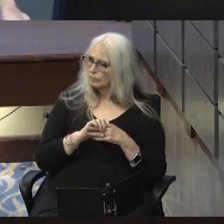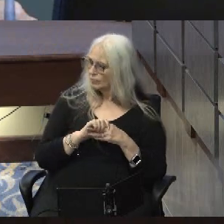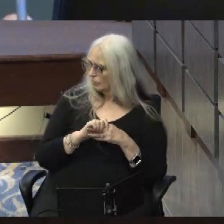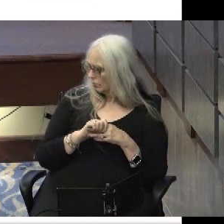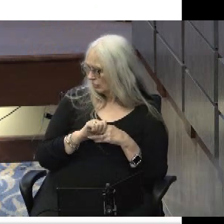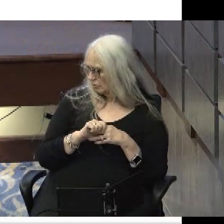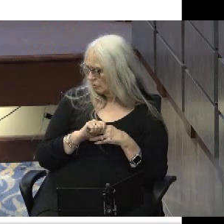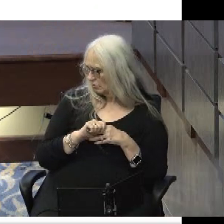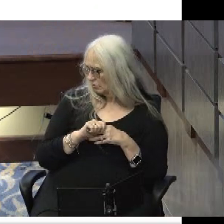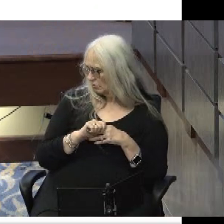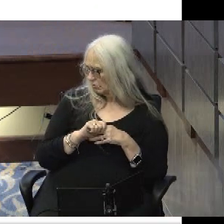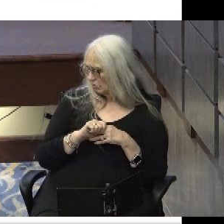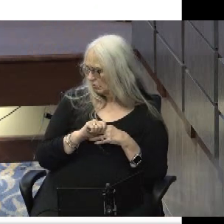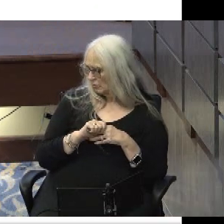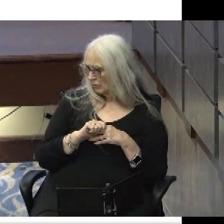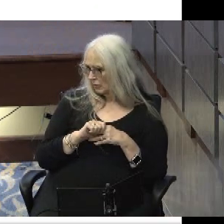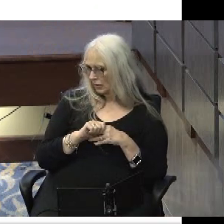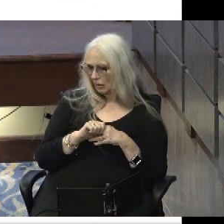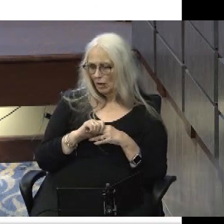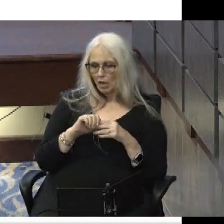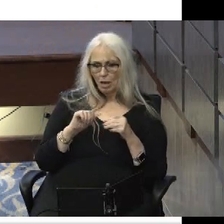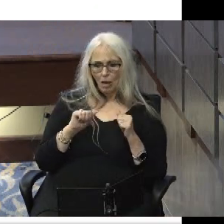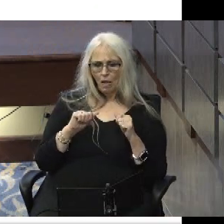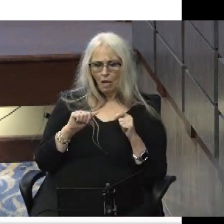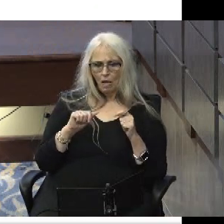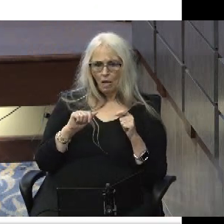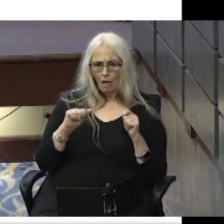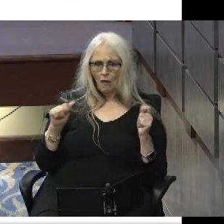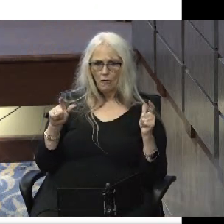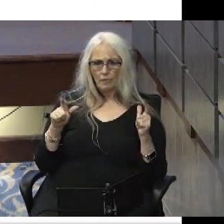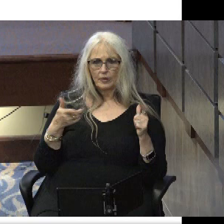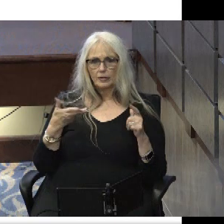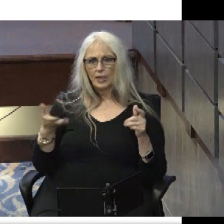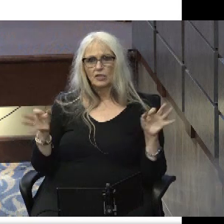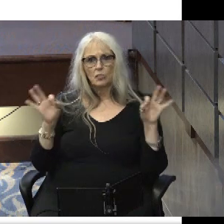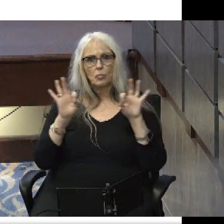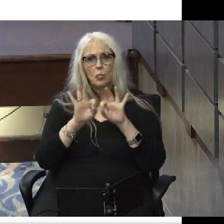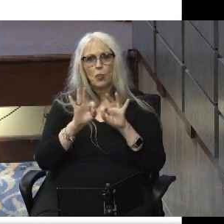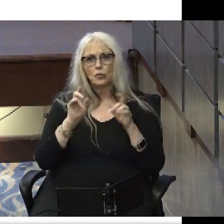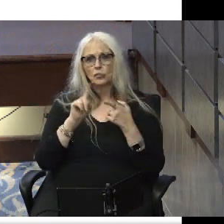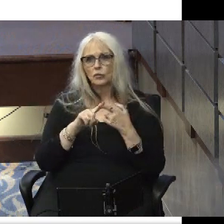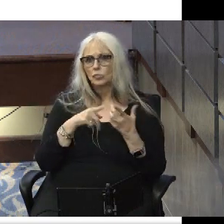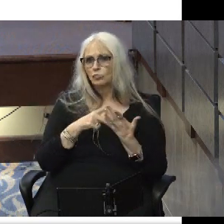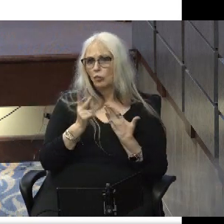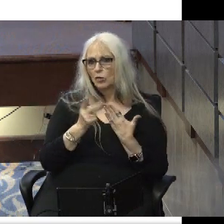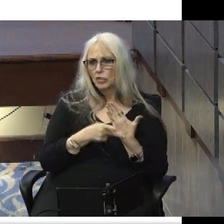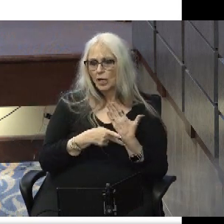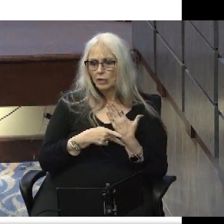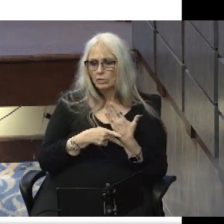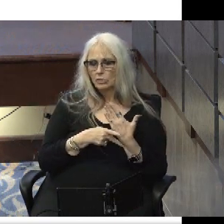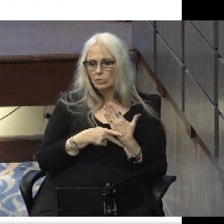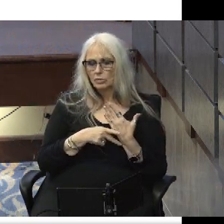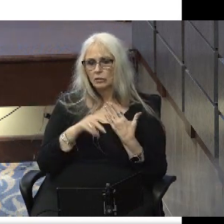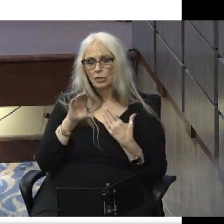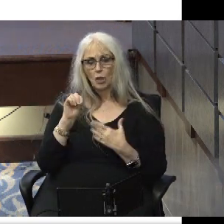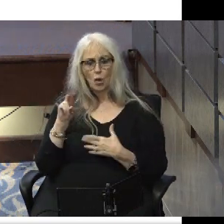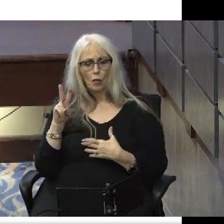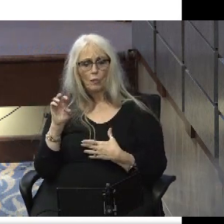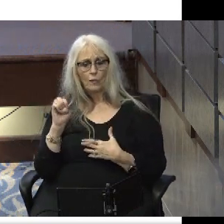mean, all of these elements are so important to the project: the event lawn, the water wall, the overlook, the cove, the interpretive